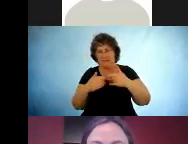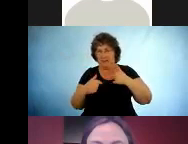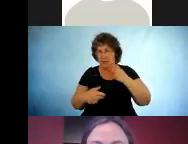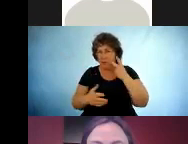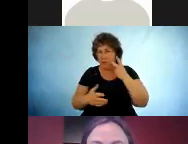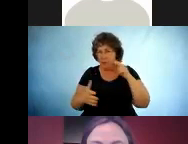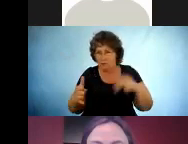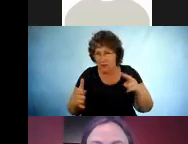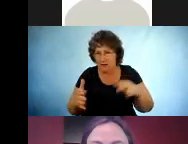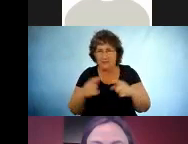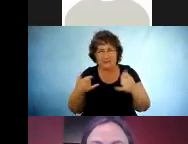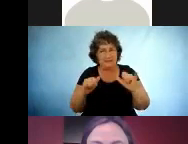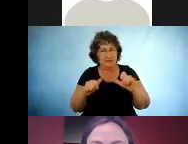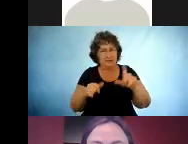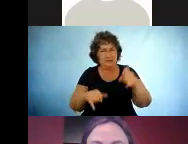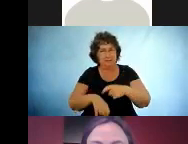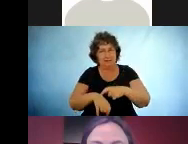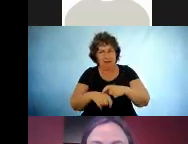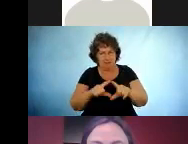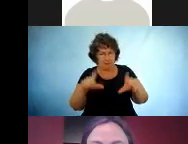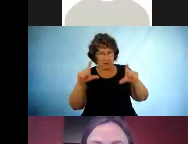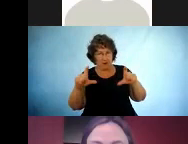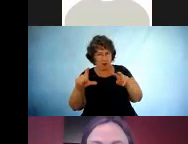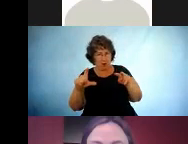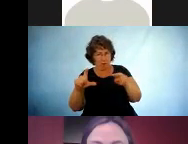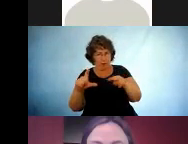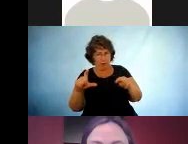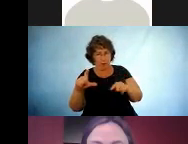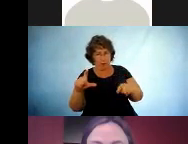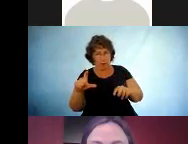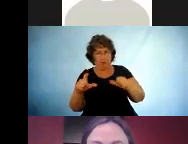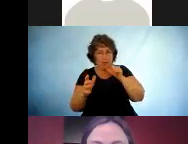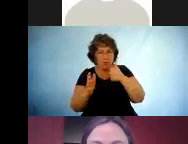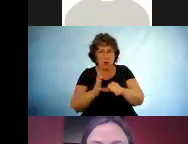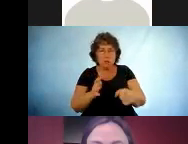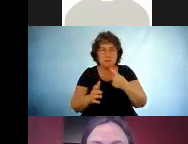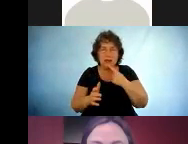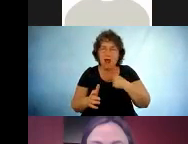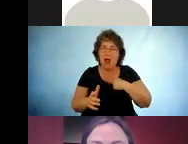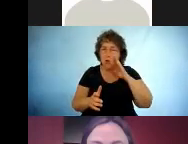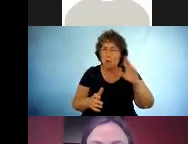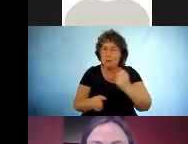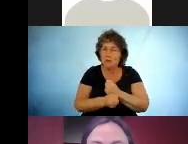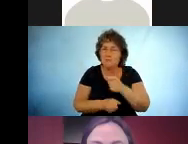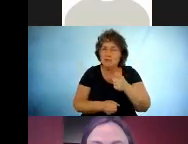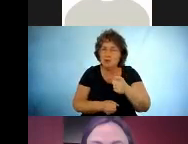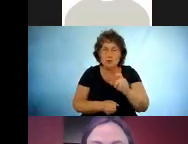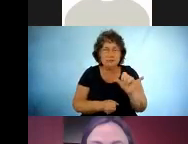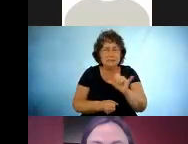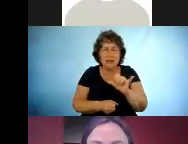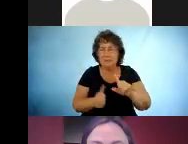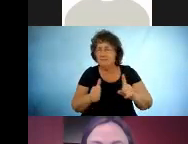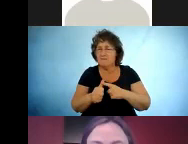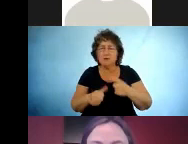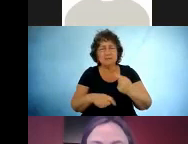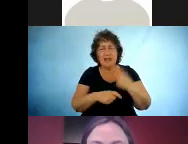while, but here's what the note said. I will love you each day like the first you were mine, but